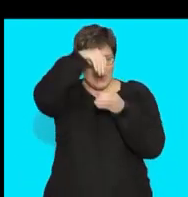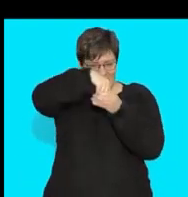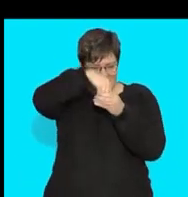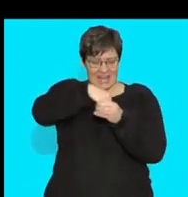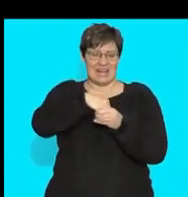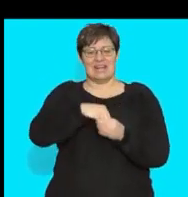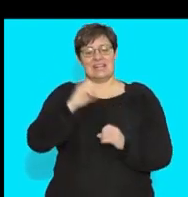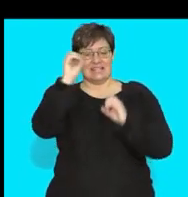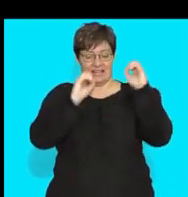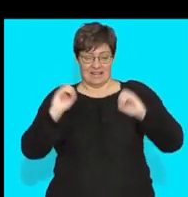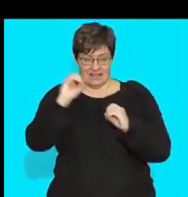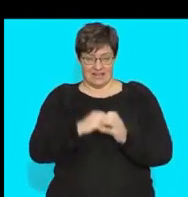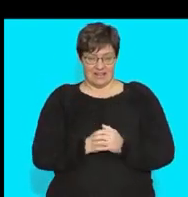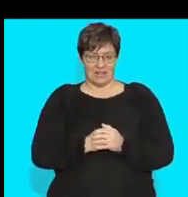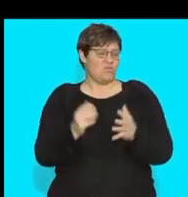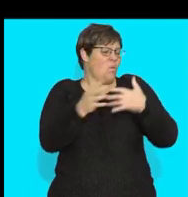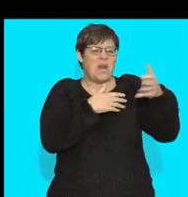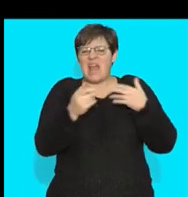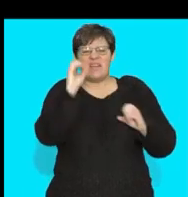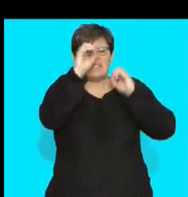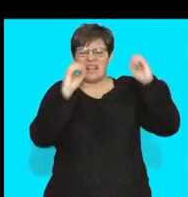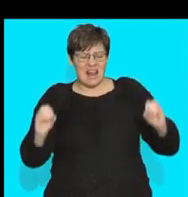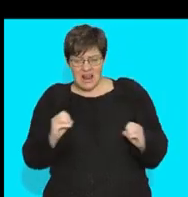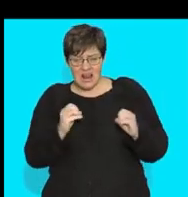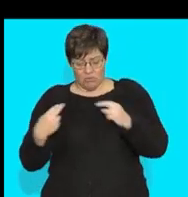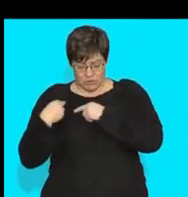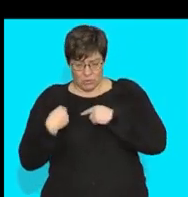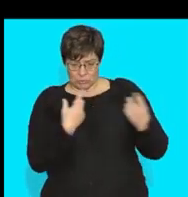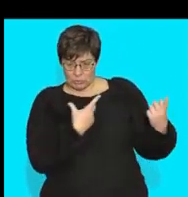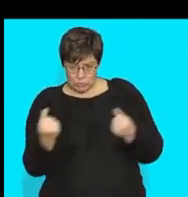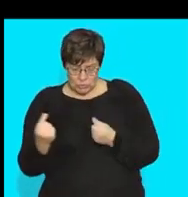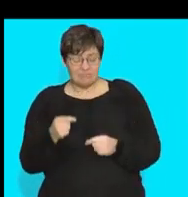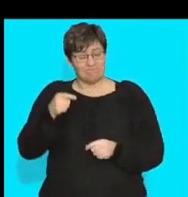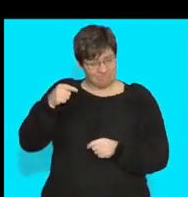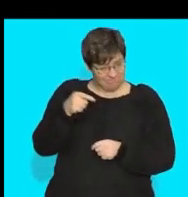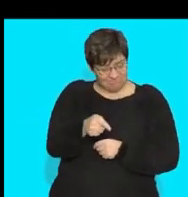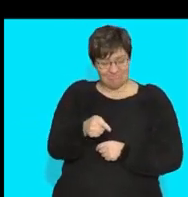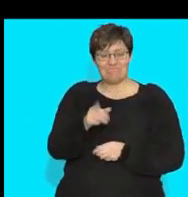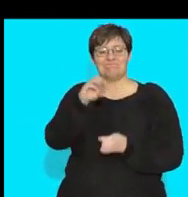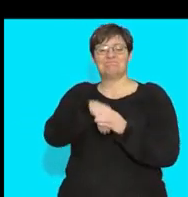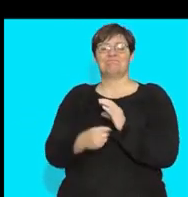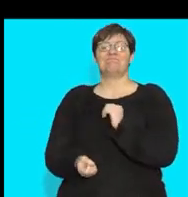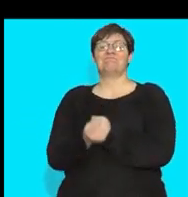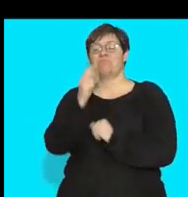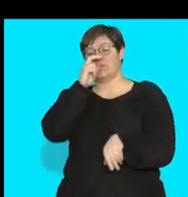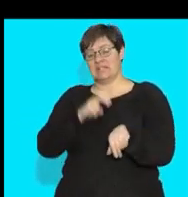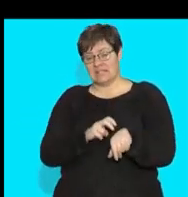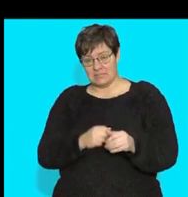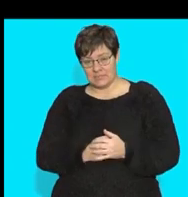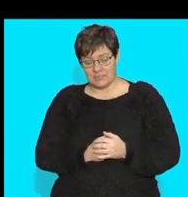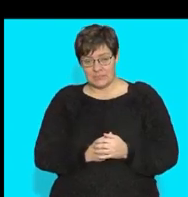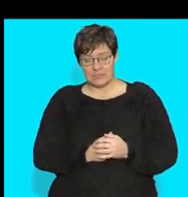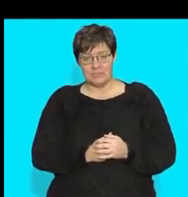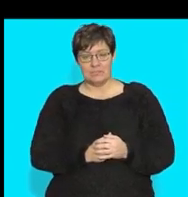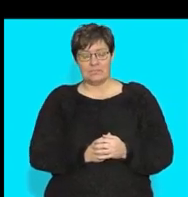inside the cell. So whatever the cell is able to do, that is going to be what is going to be necessary. So